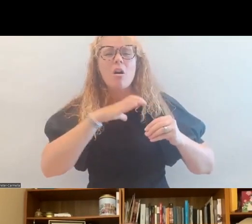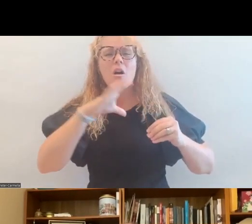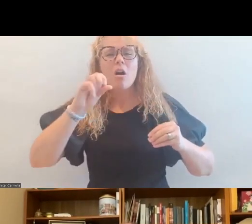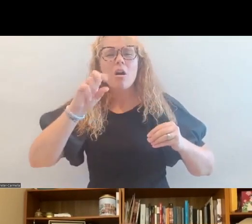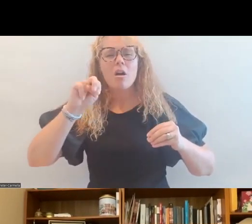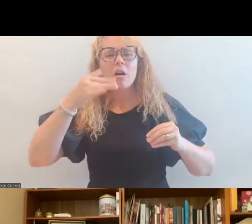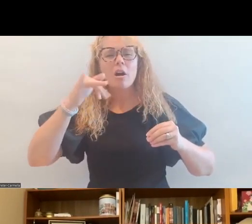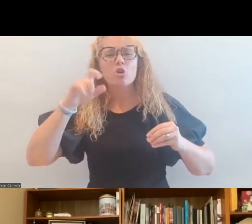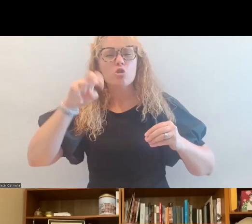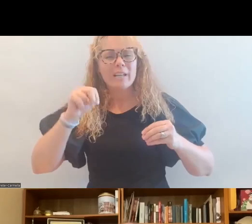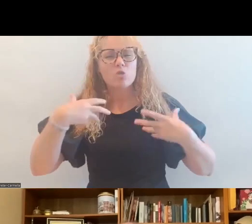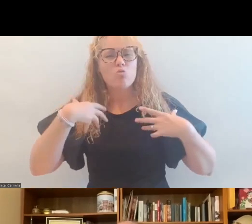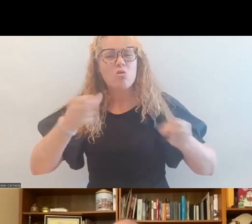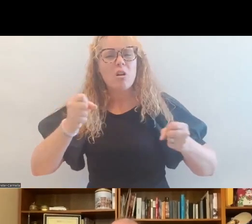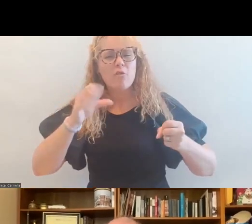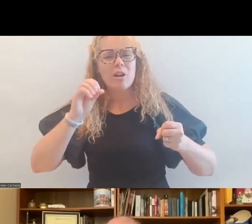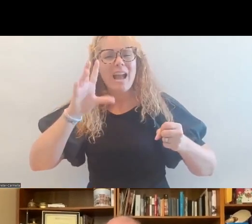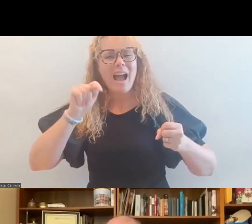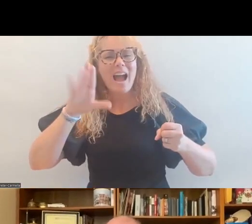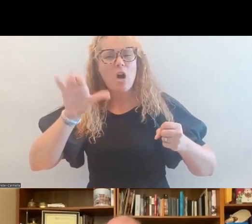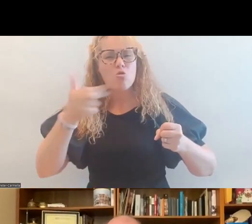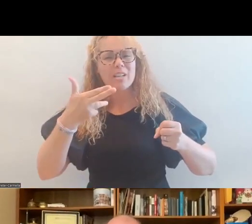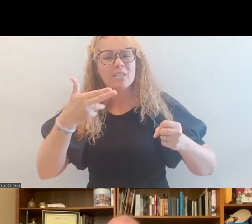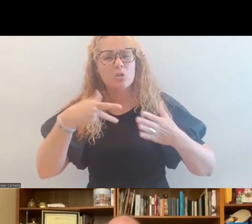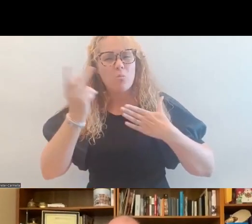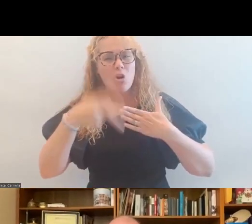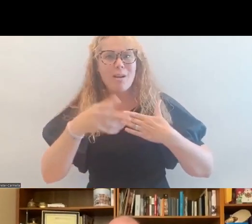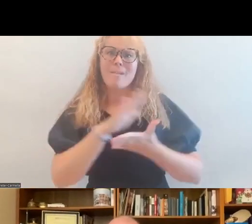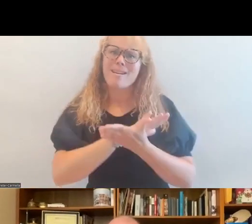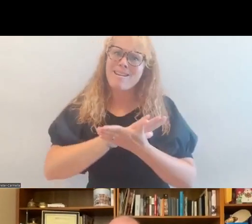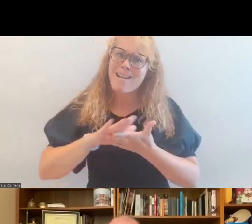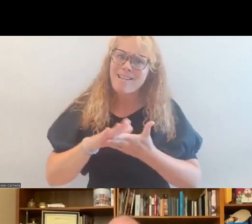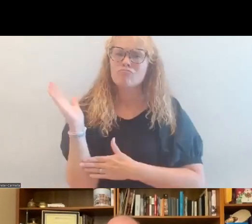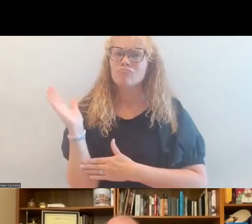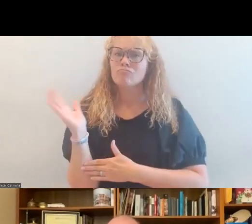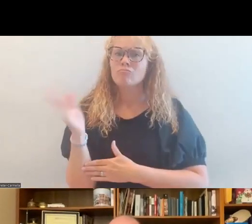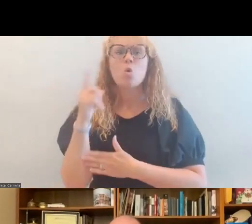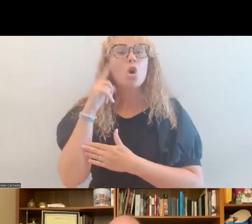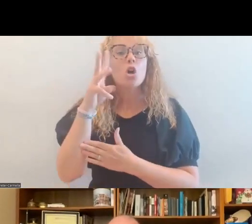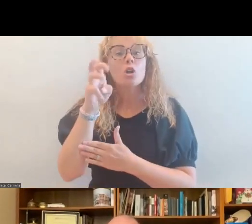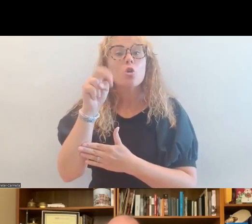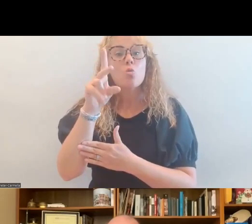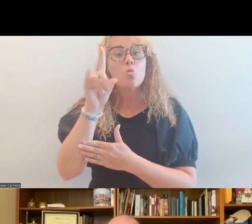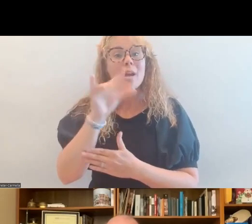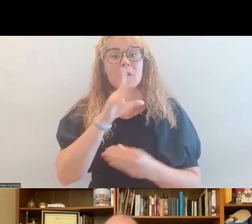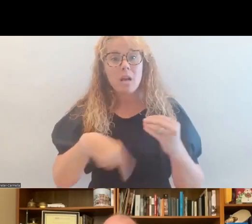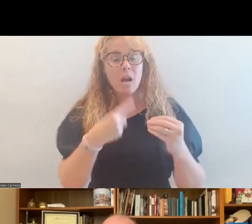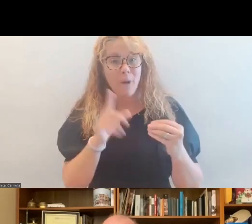Outreach Program. That was a really nice presentation. And we heard Wendy talk about it on one of